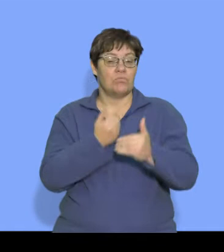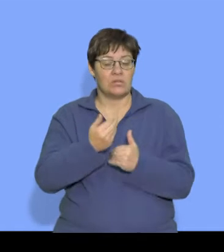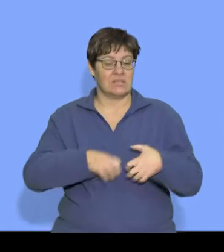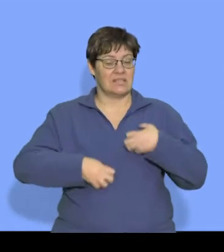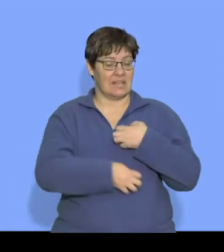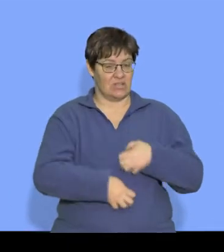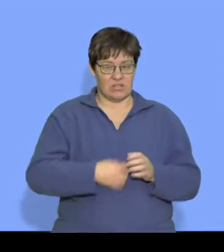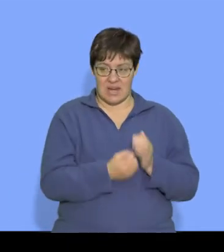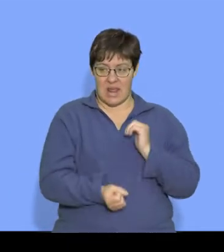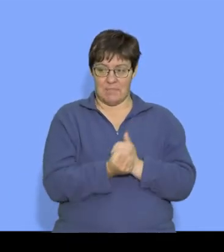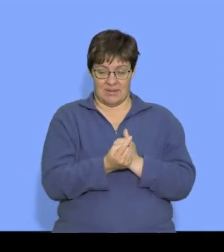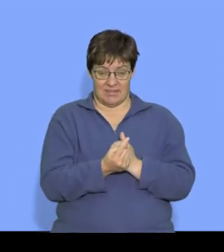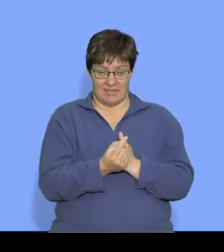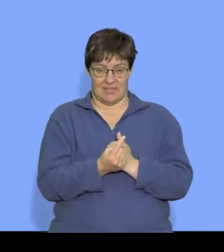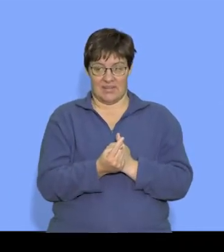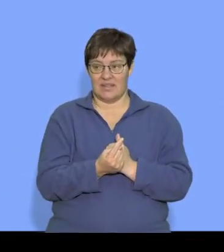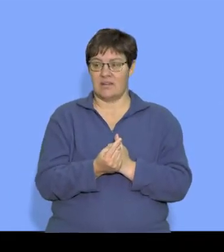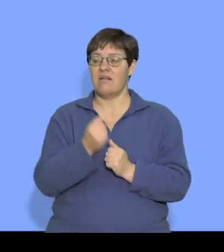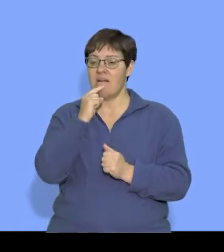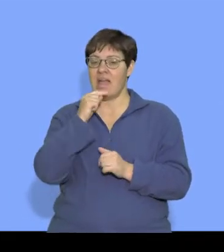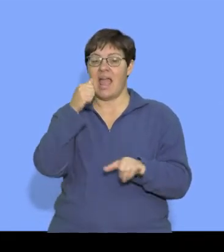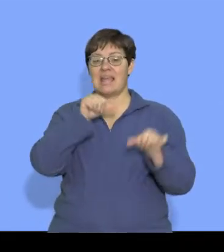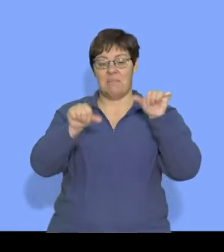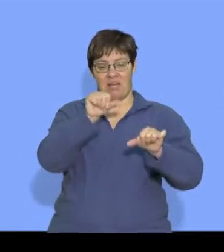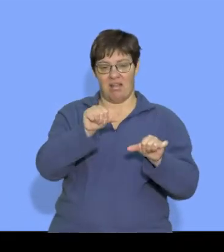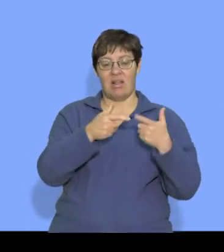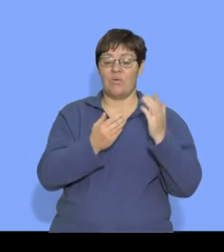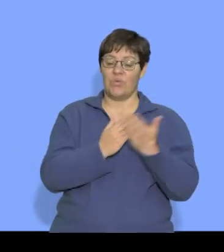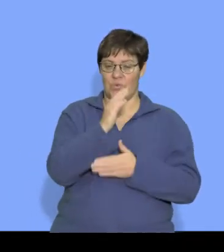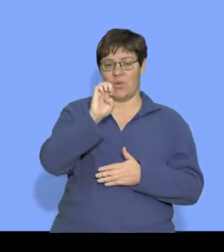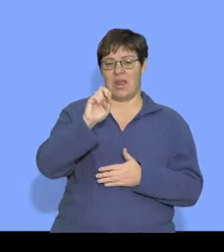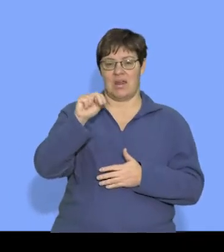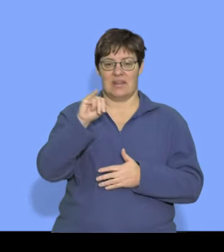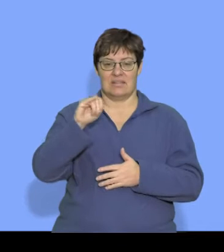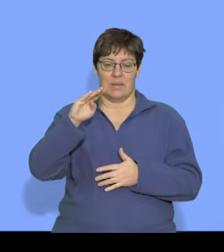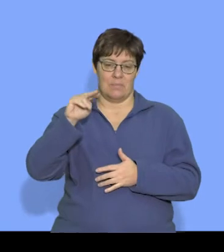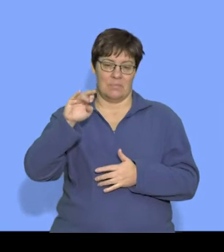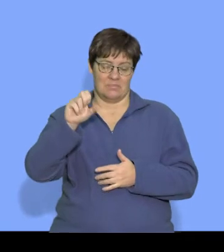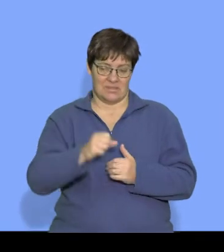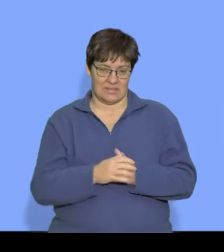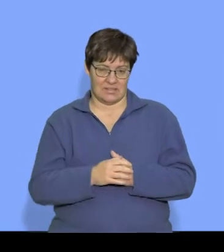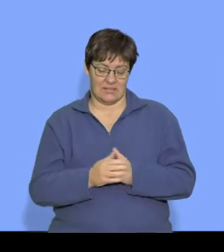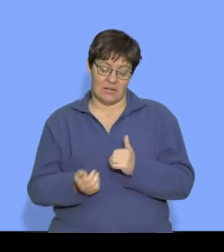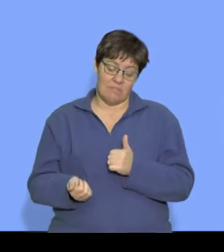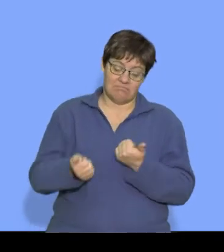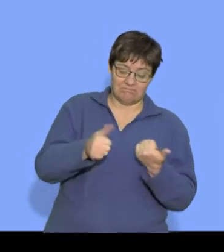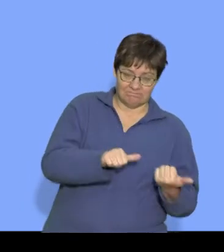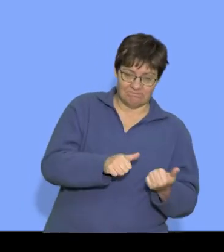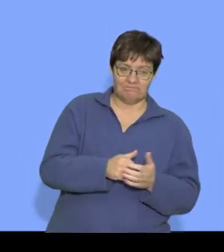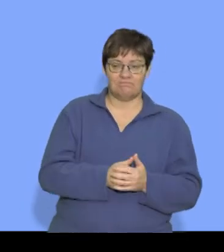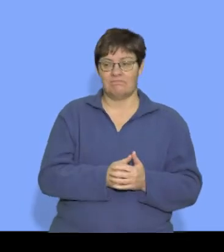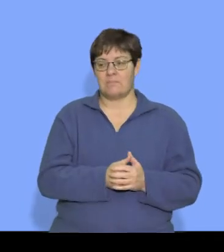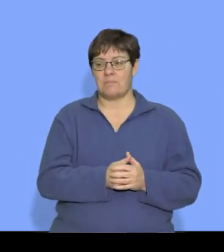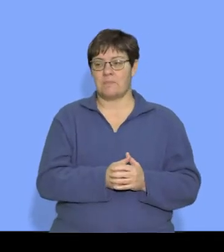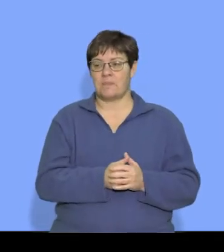of digestion then occurs where it's chemically broken down using enzymes. The next process